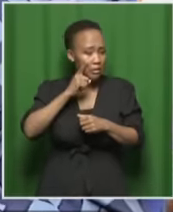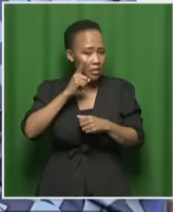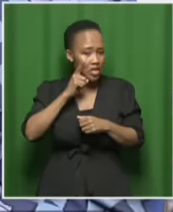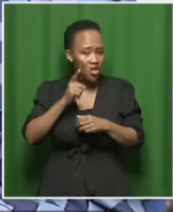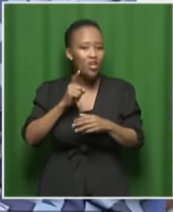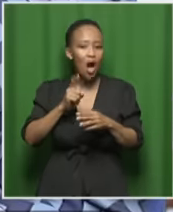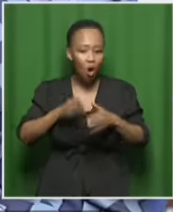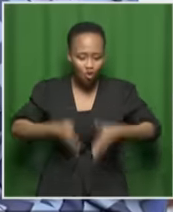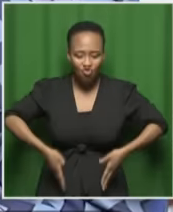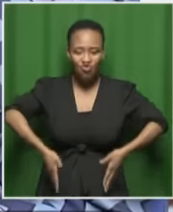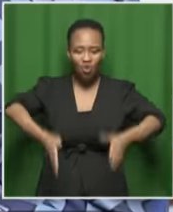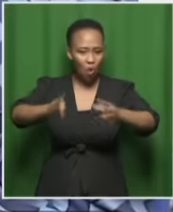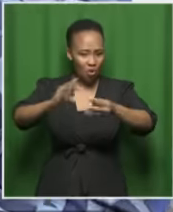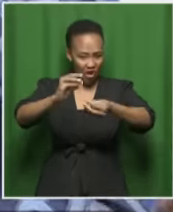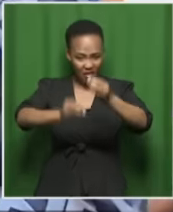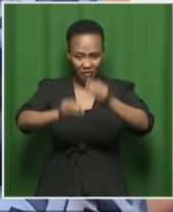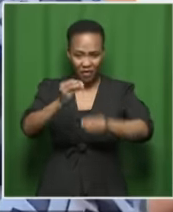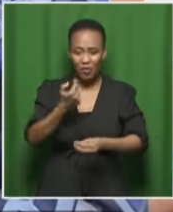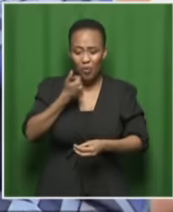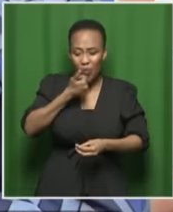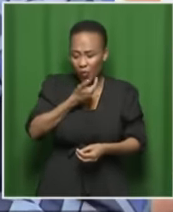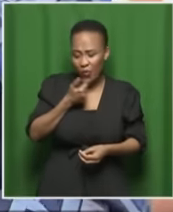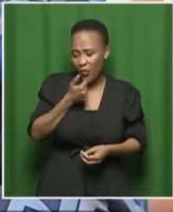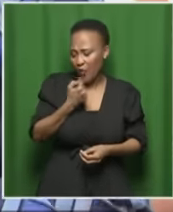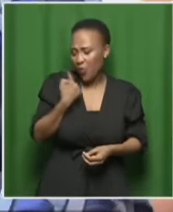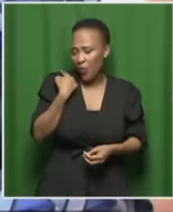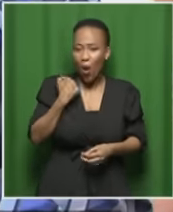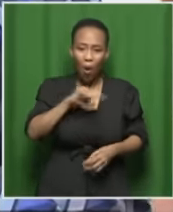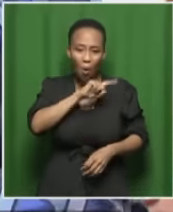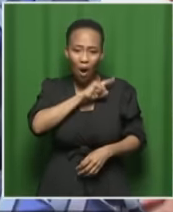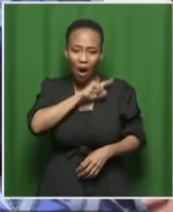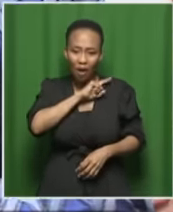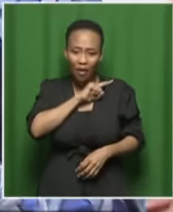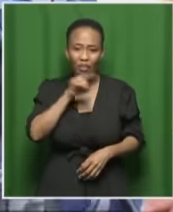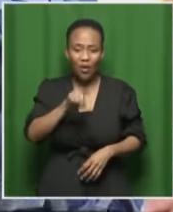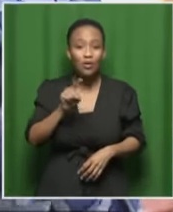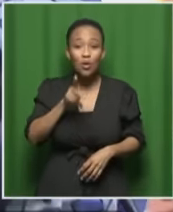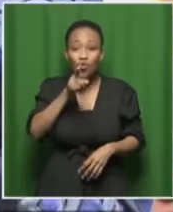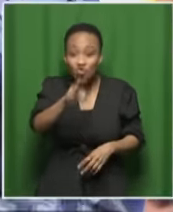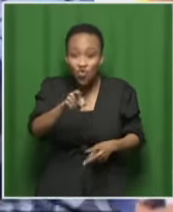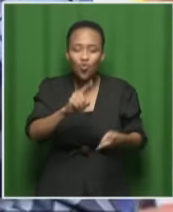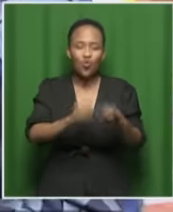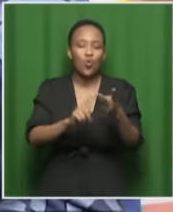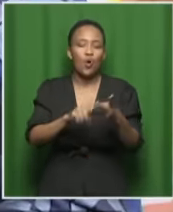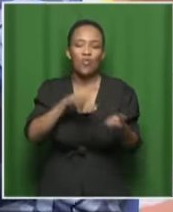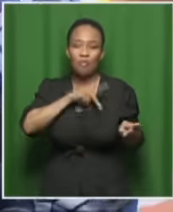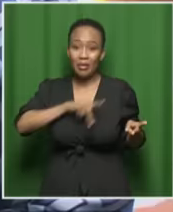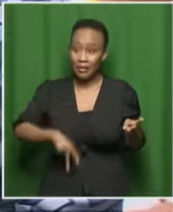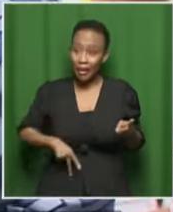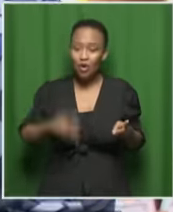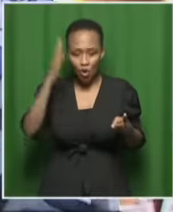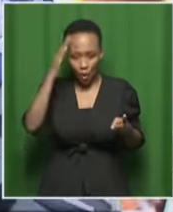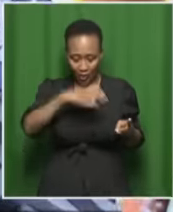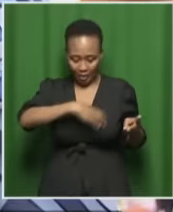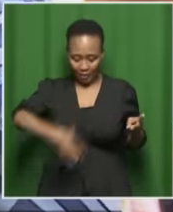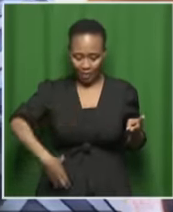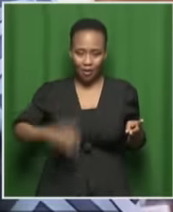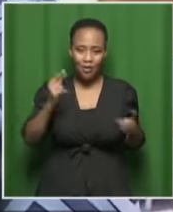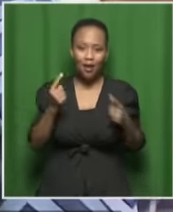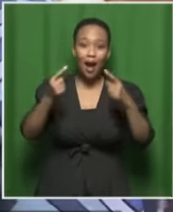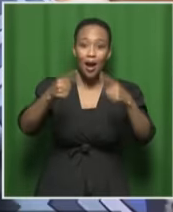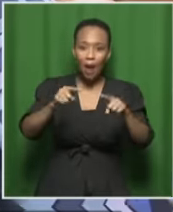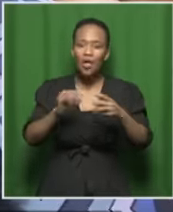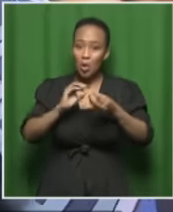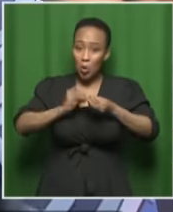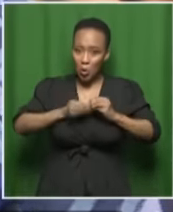your arrival at the president today. Not necessarily. As I said, there are 40 roads. We took over 40 roads as the provincial government. Obviously, we have to start